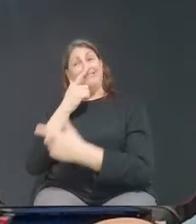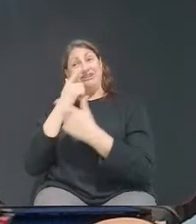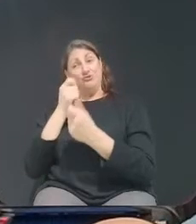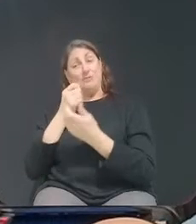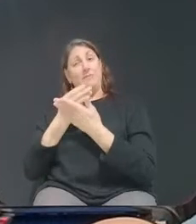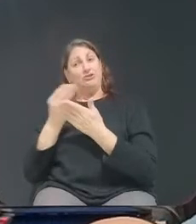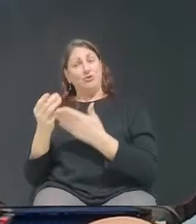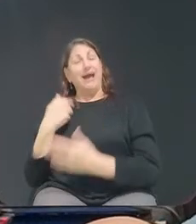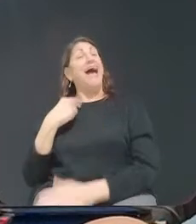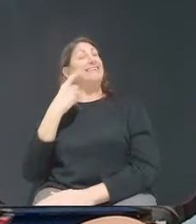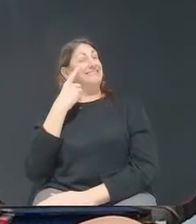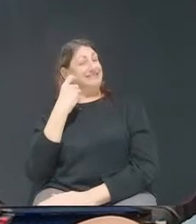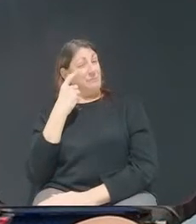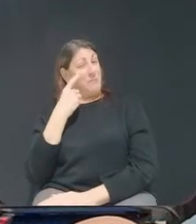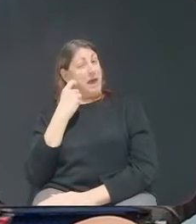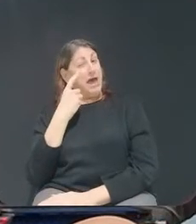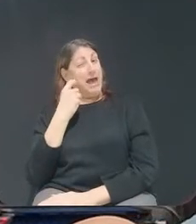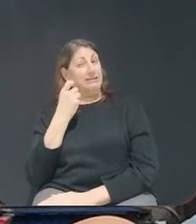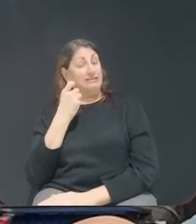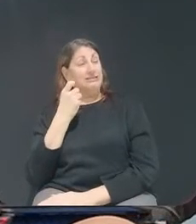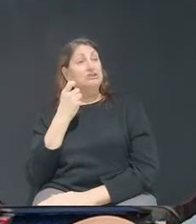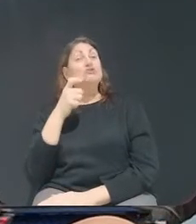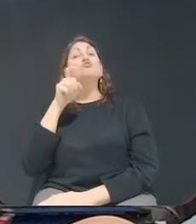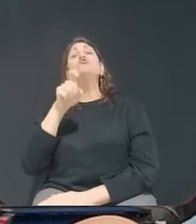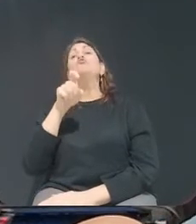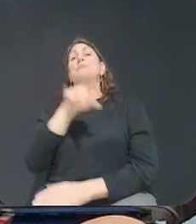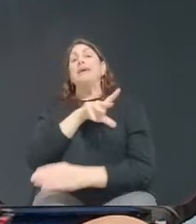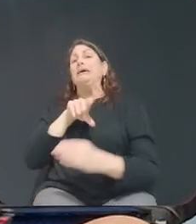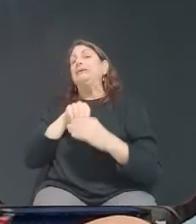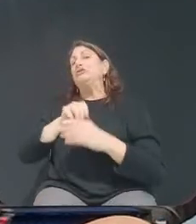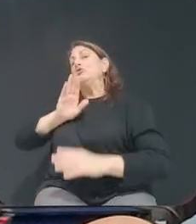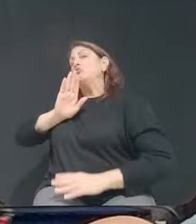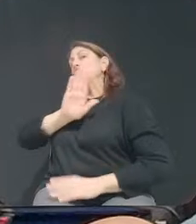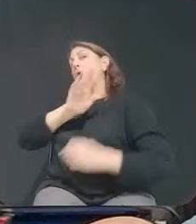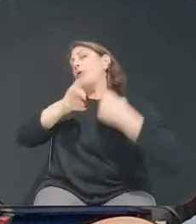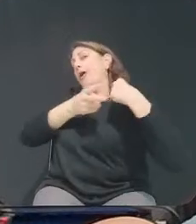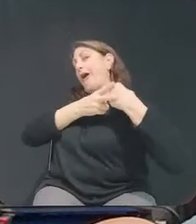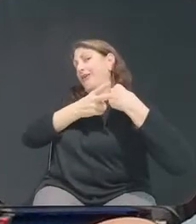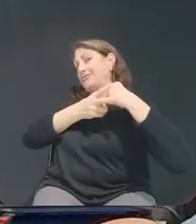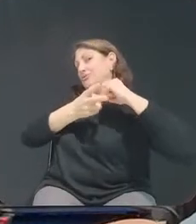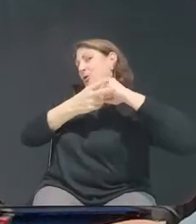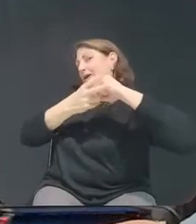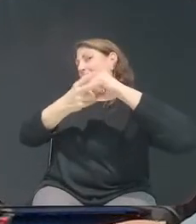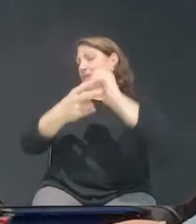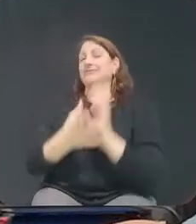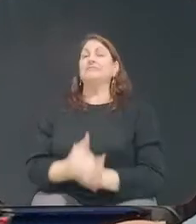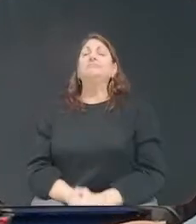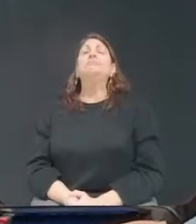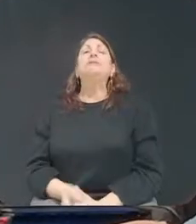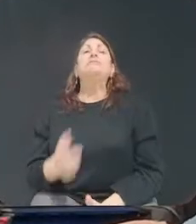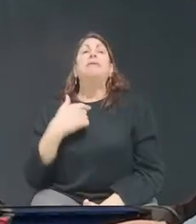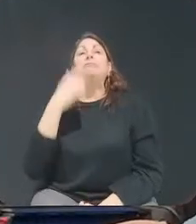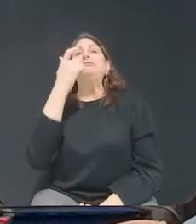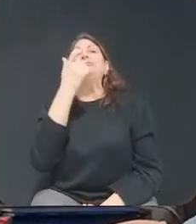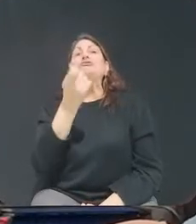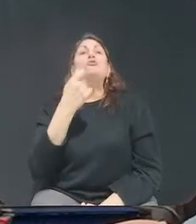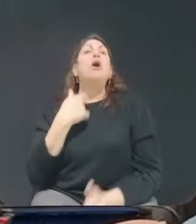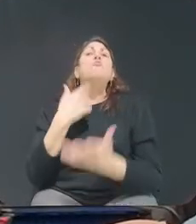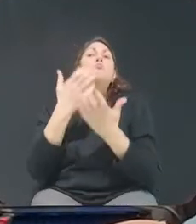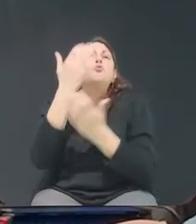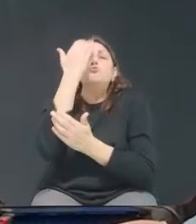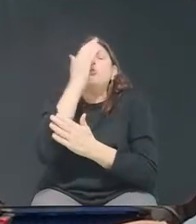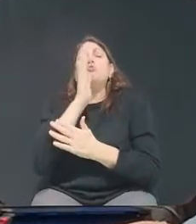I suspect belong in your municipal archives. So I'm interested to know what